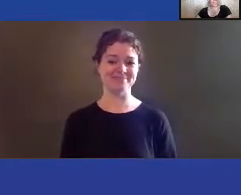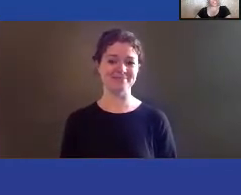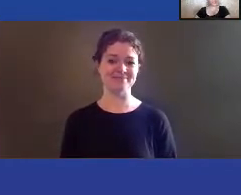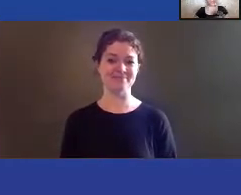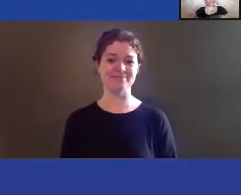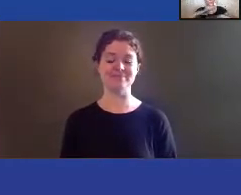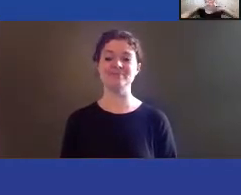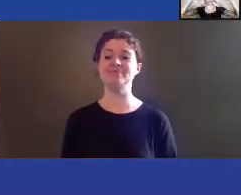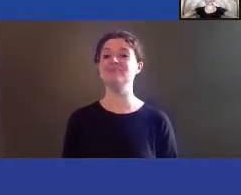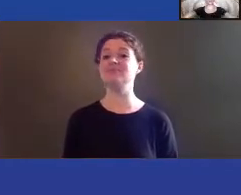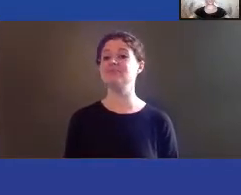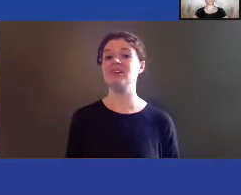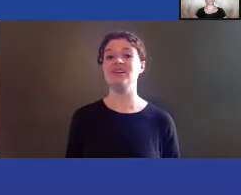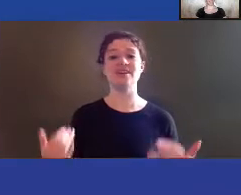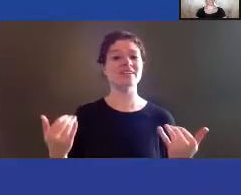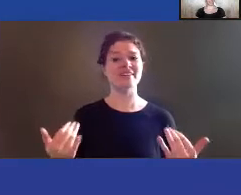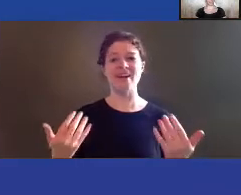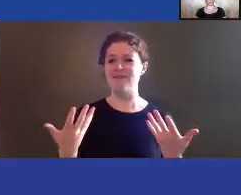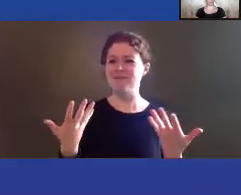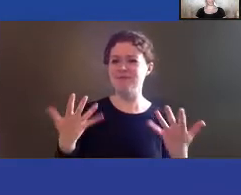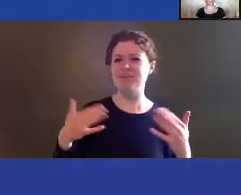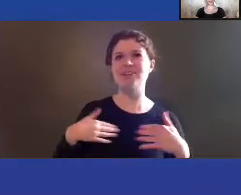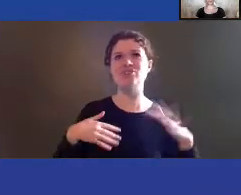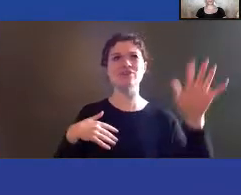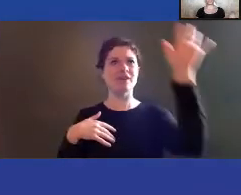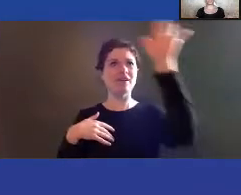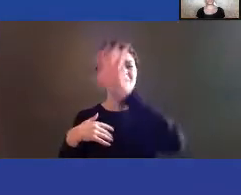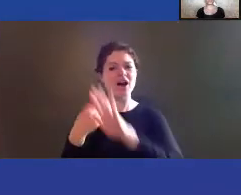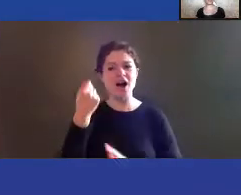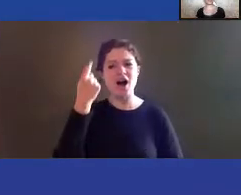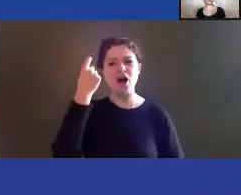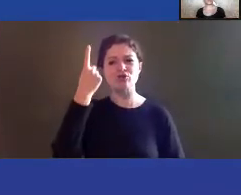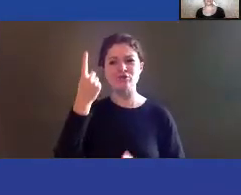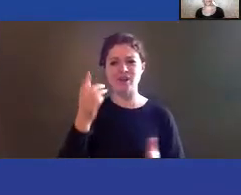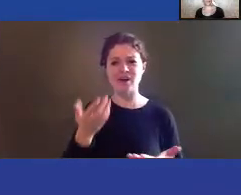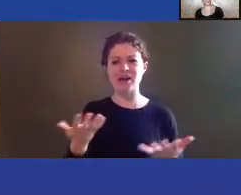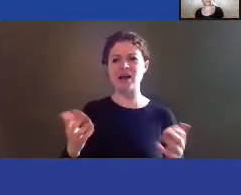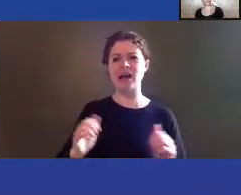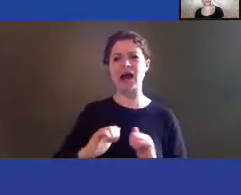All right, so now that we have our advocacy landscape mapped out, let's talk a little